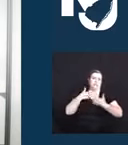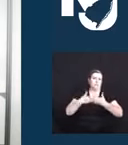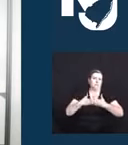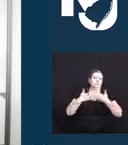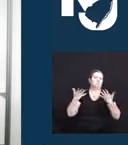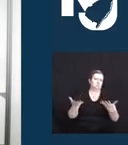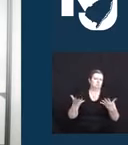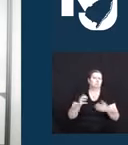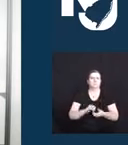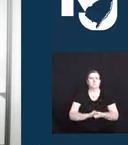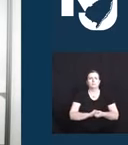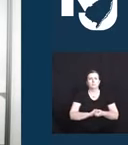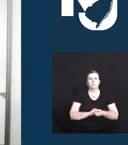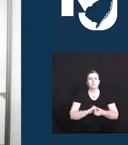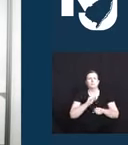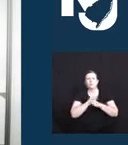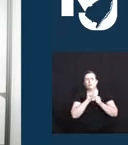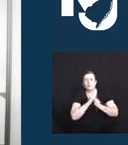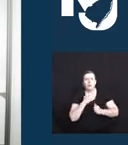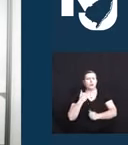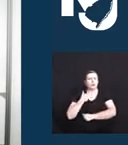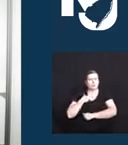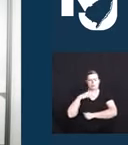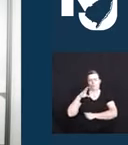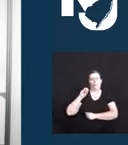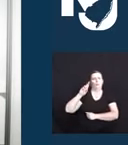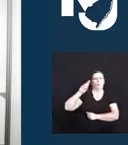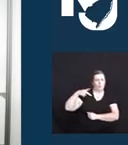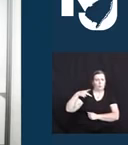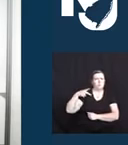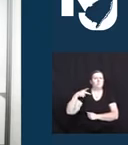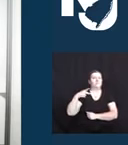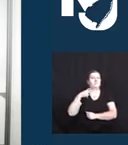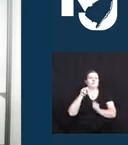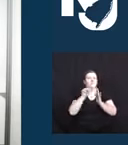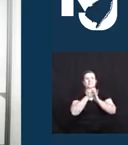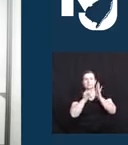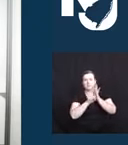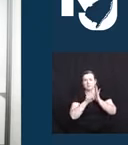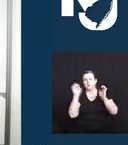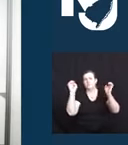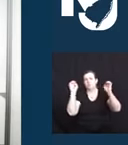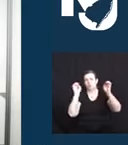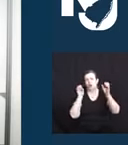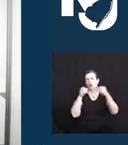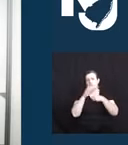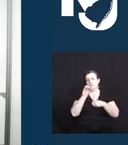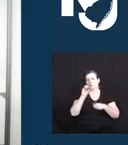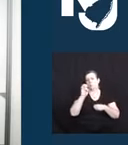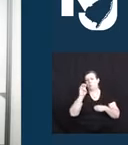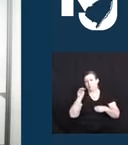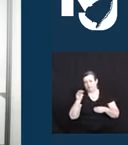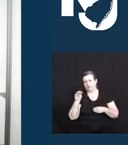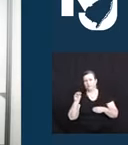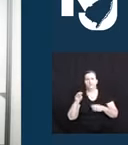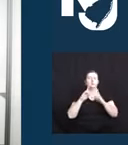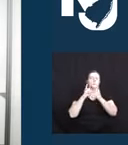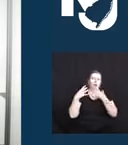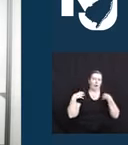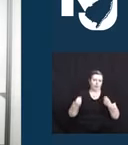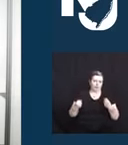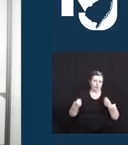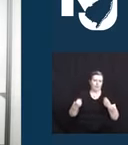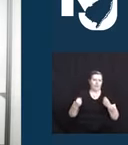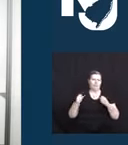Corps, the National Guard, the State Office of Emergency Management, and the Department of Health, a field hospital was set up